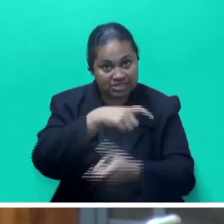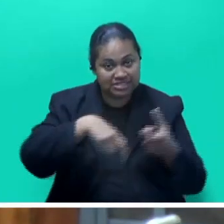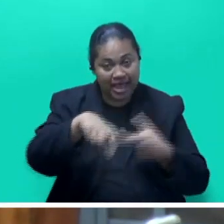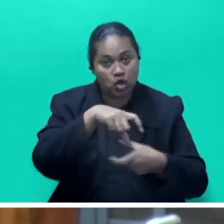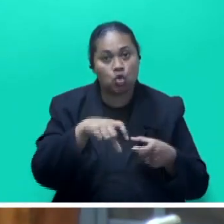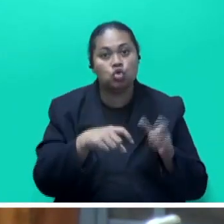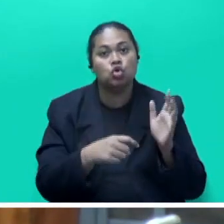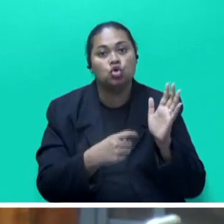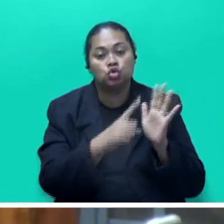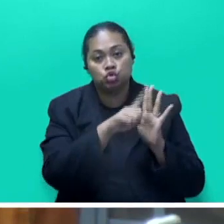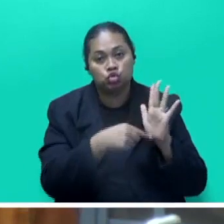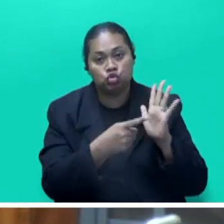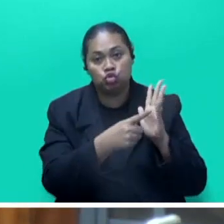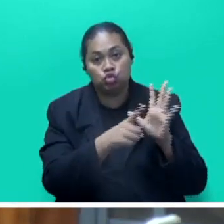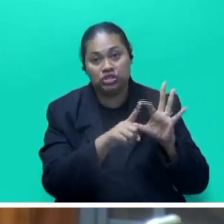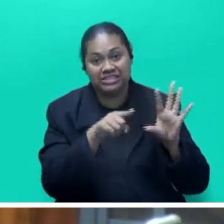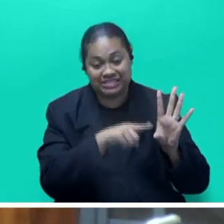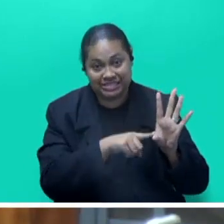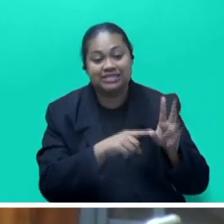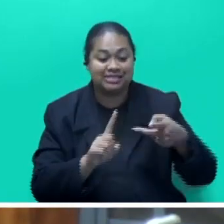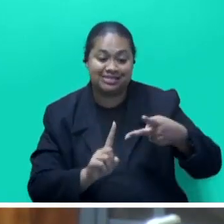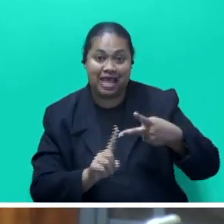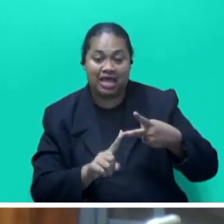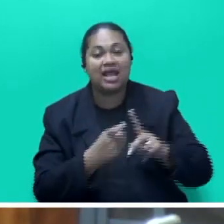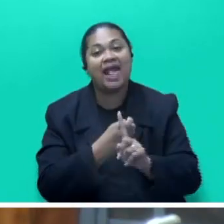Judy and Tropical Cyclone Kevin.